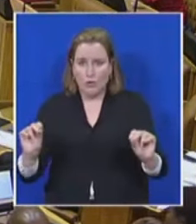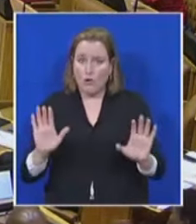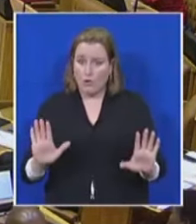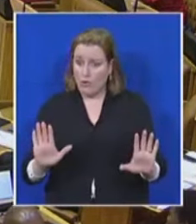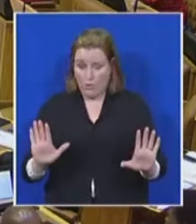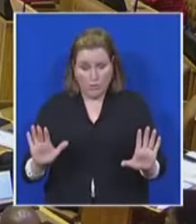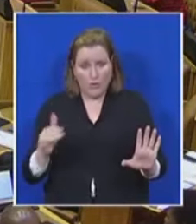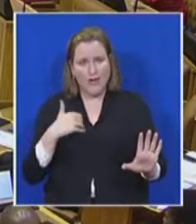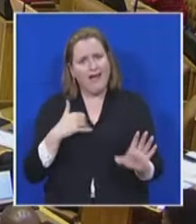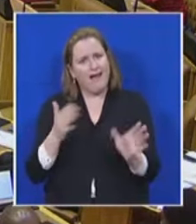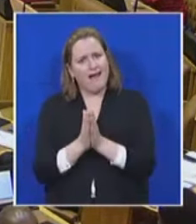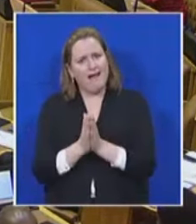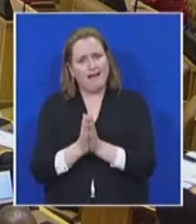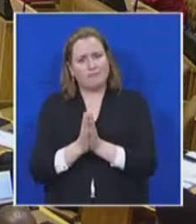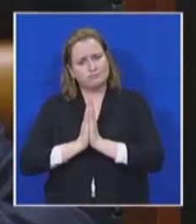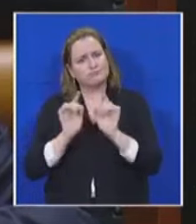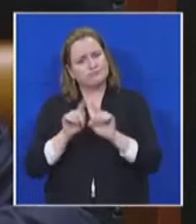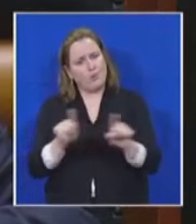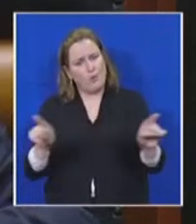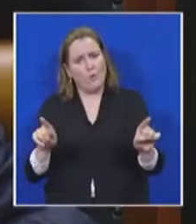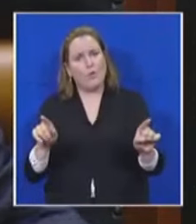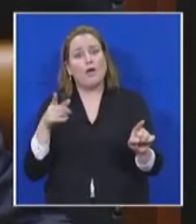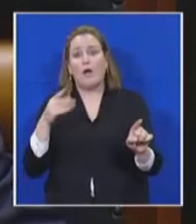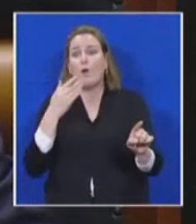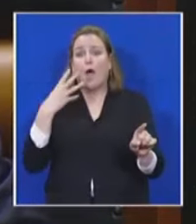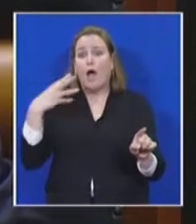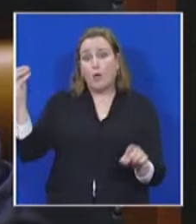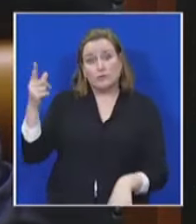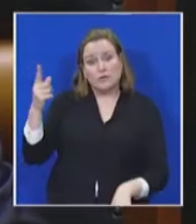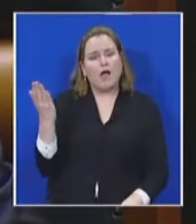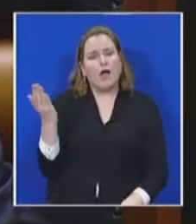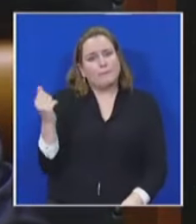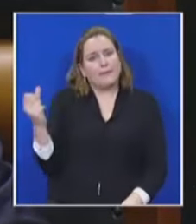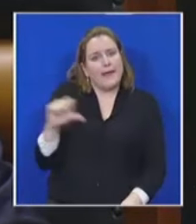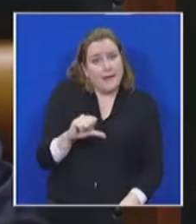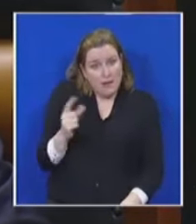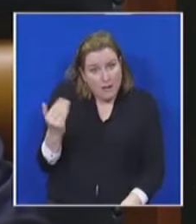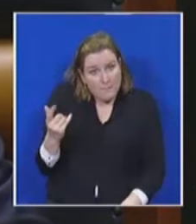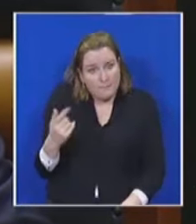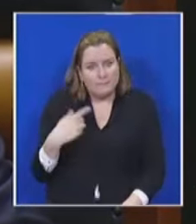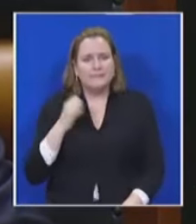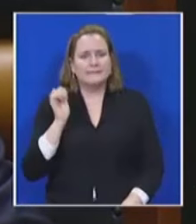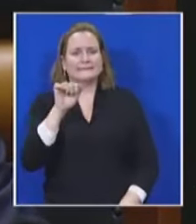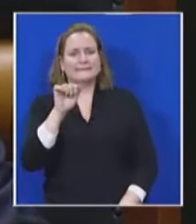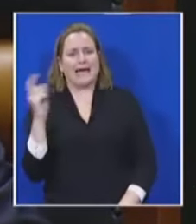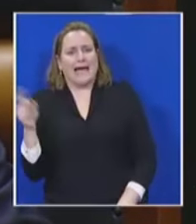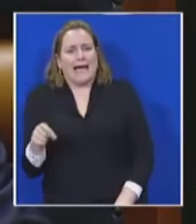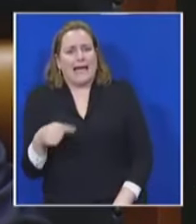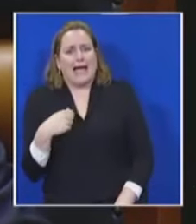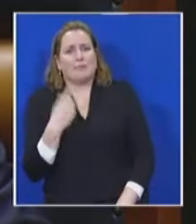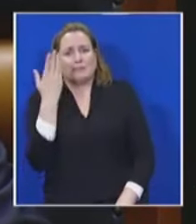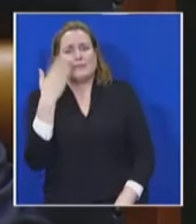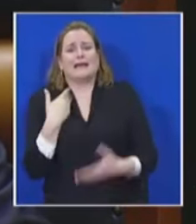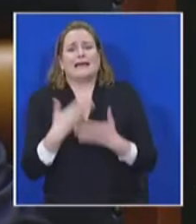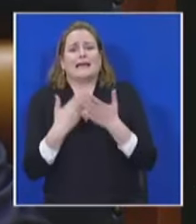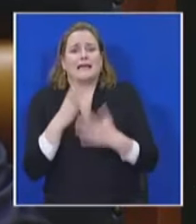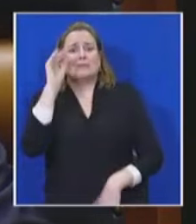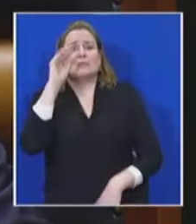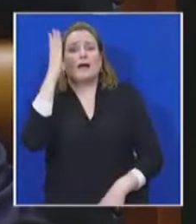that members be called in. Are they coming in? Yeah, they're coming in. Can I make a? Can I stand on a point of privilege?